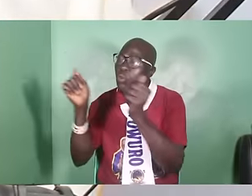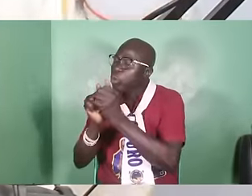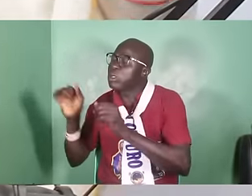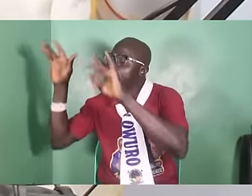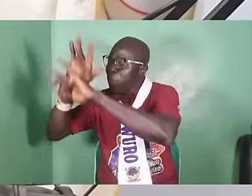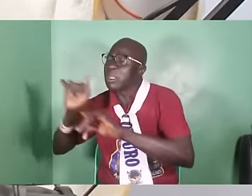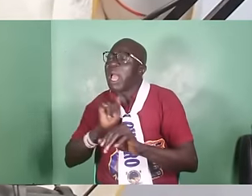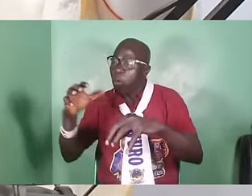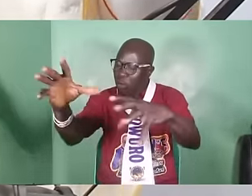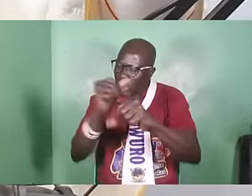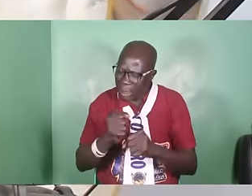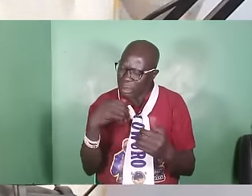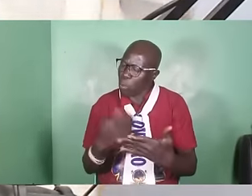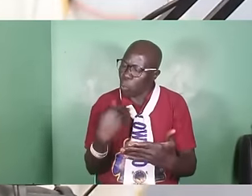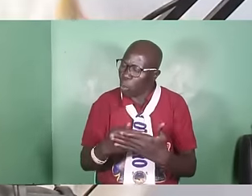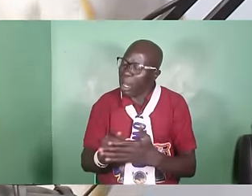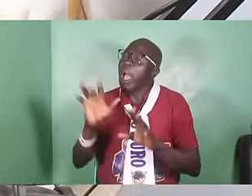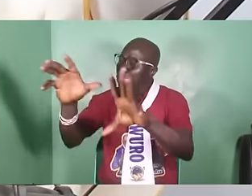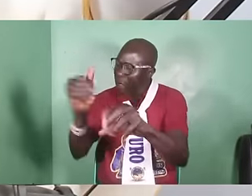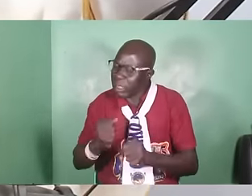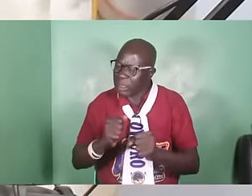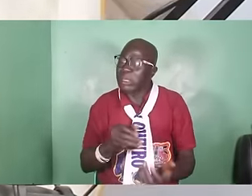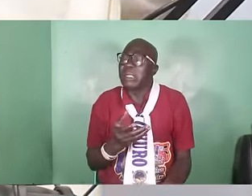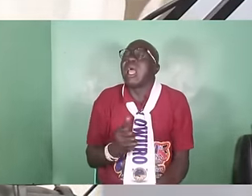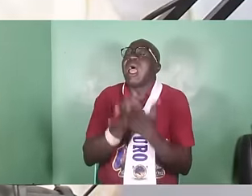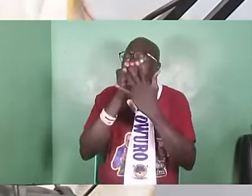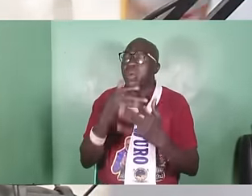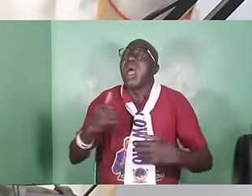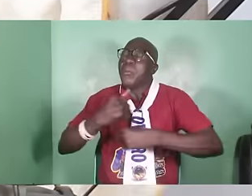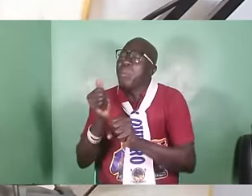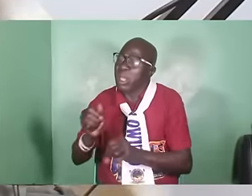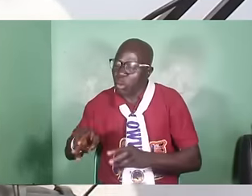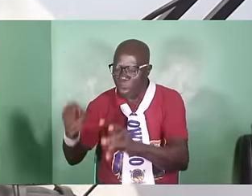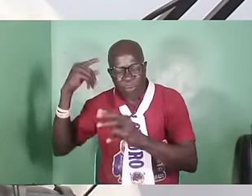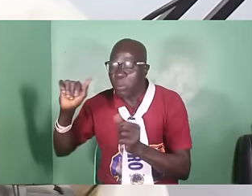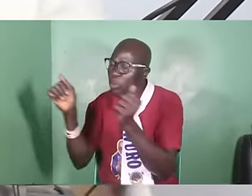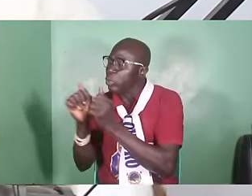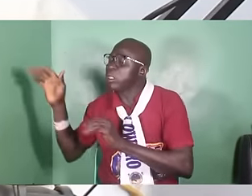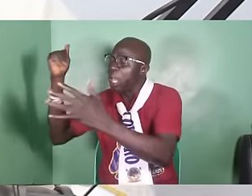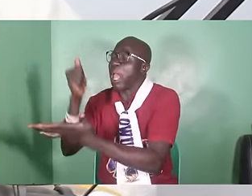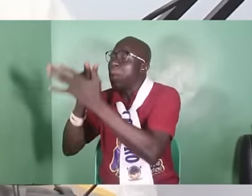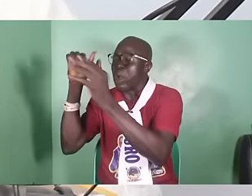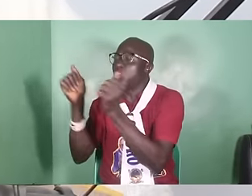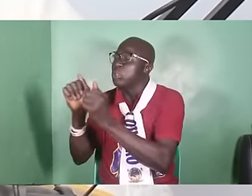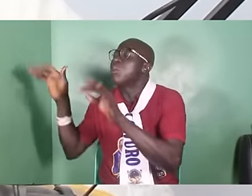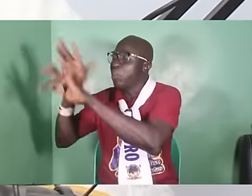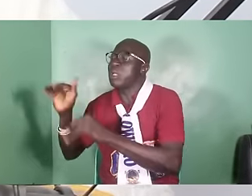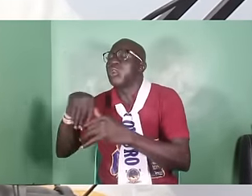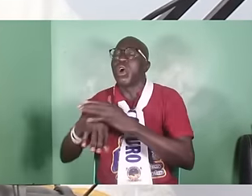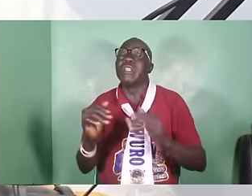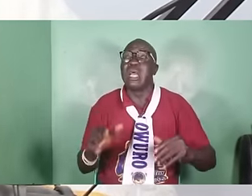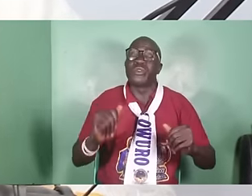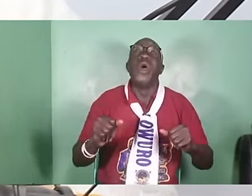mercy. I want to get money. I want to receive help. Make way for me with